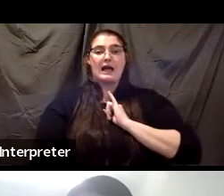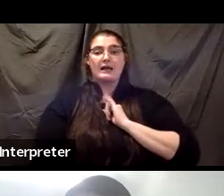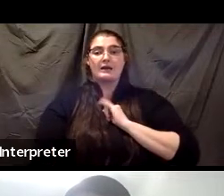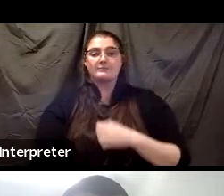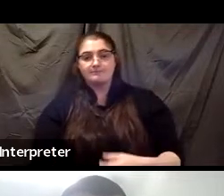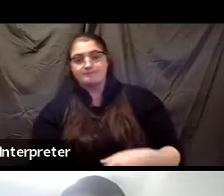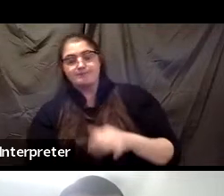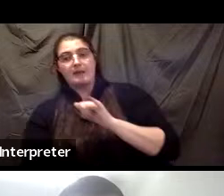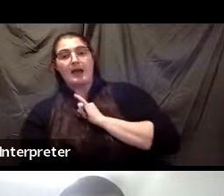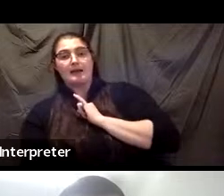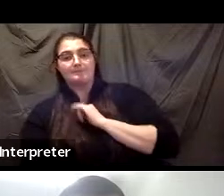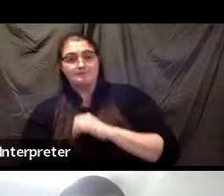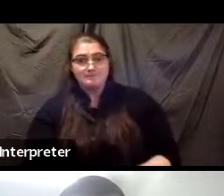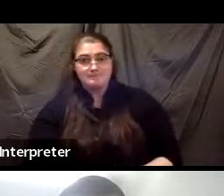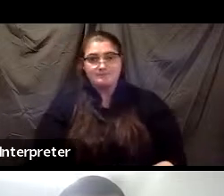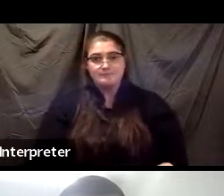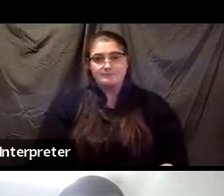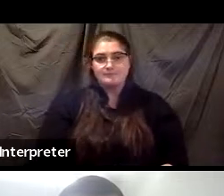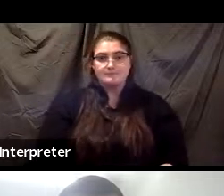Aye.